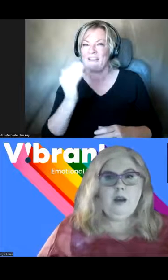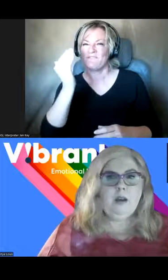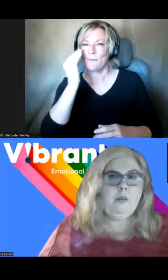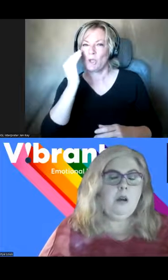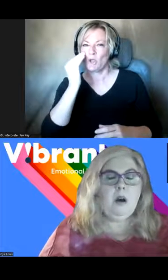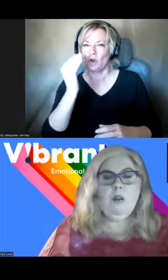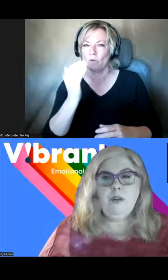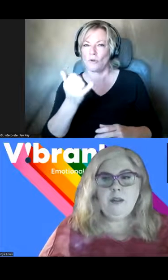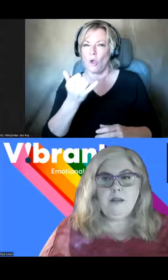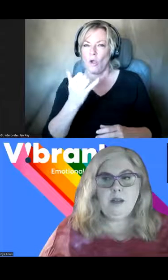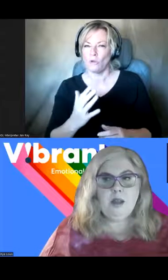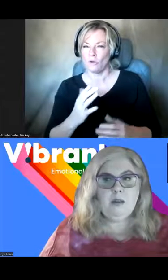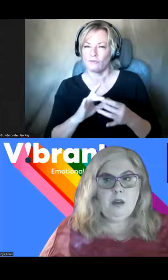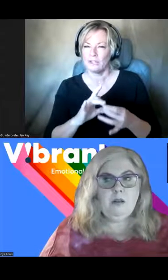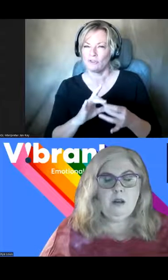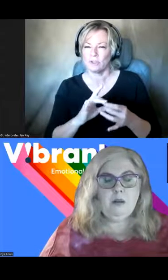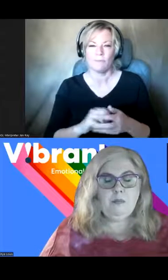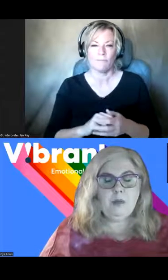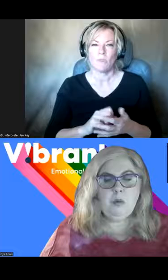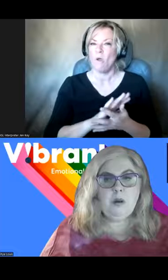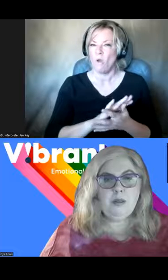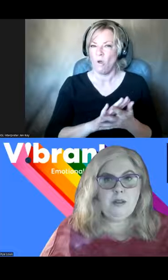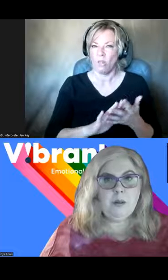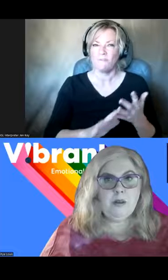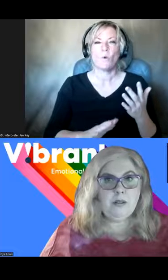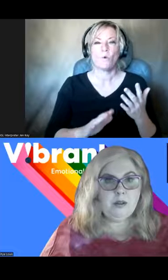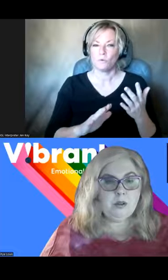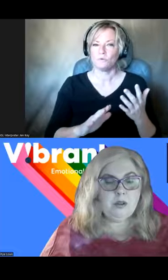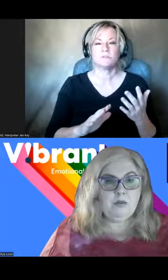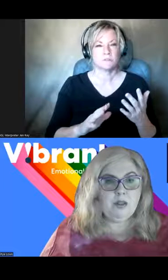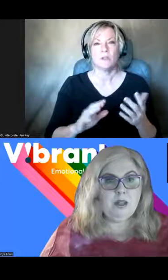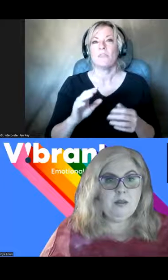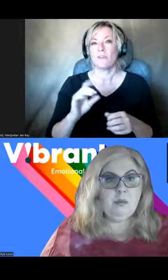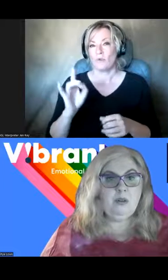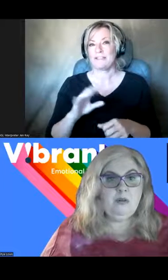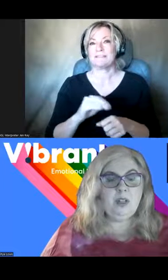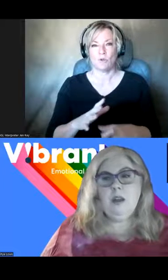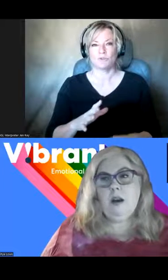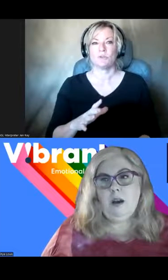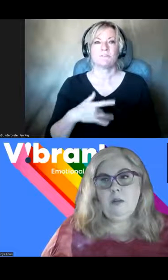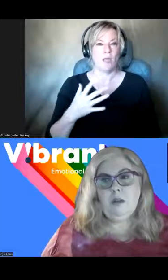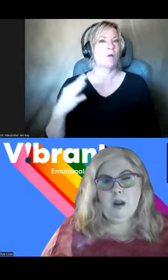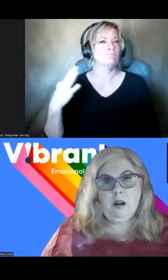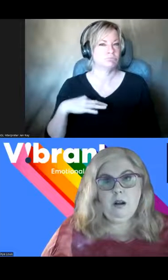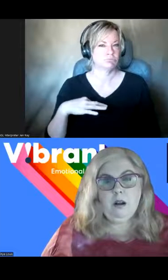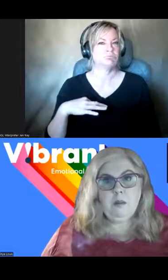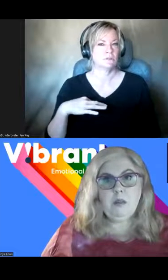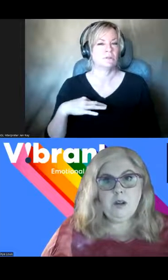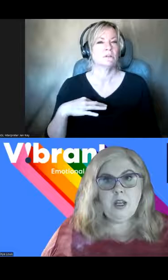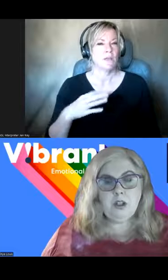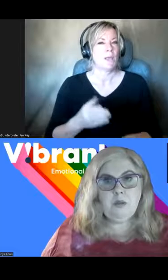relationship. All of those things seem to have been well received by crisis counselors, and they feel like it's improved